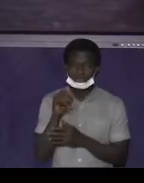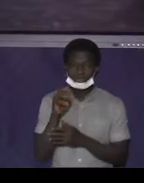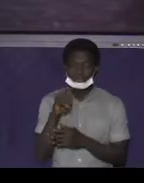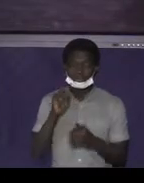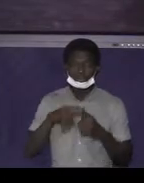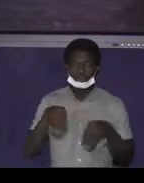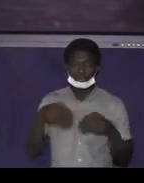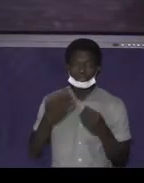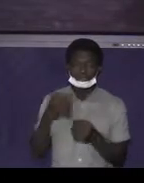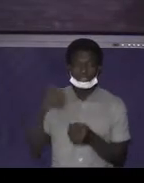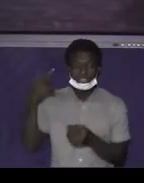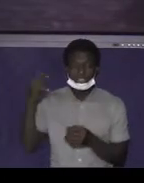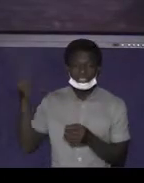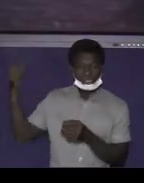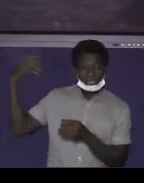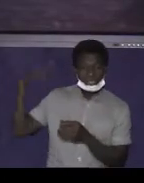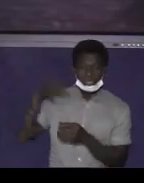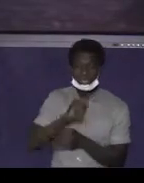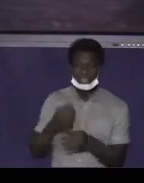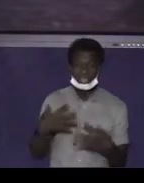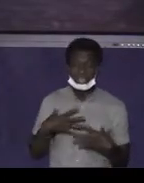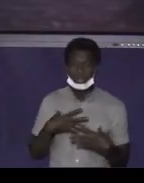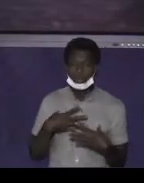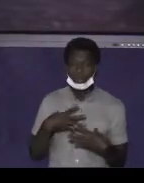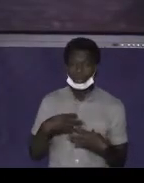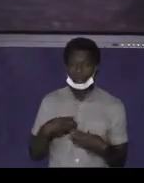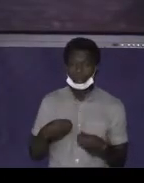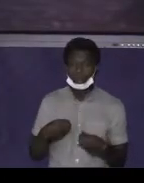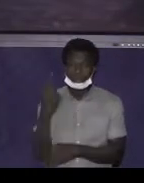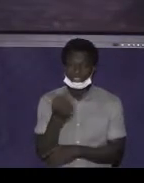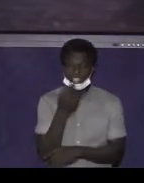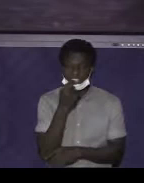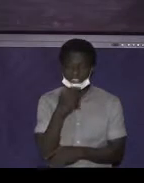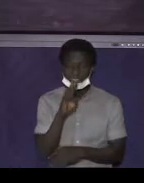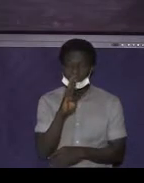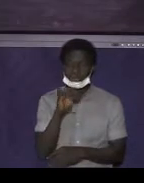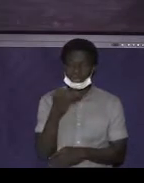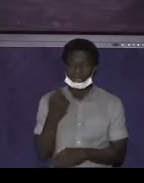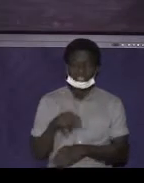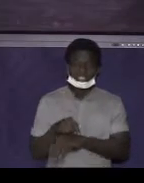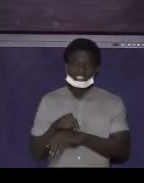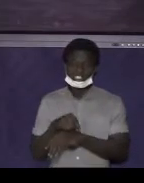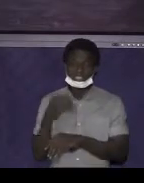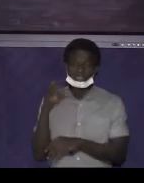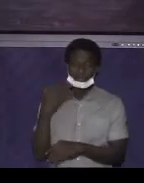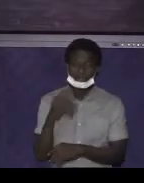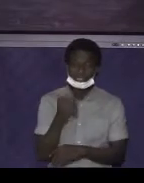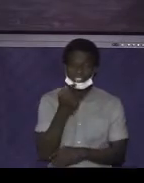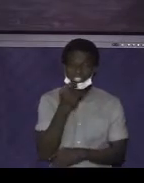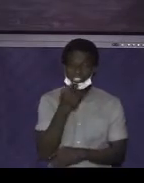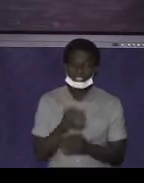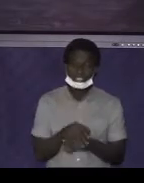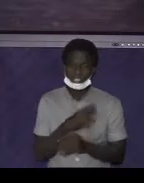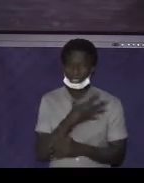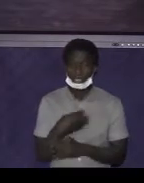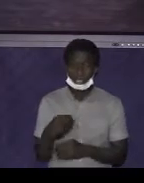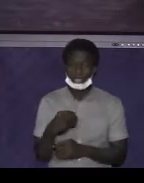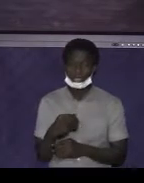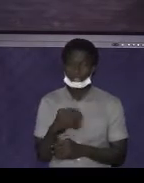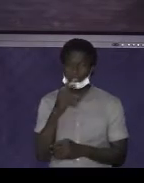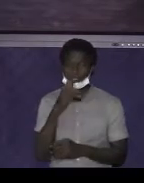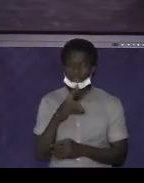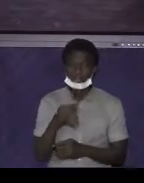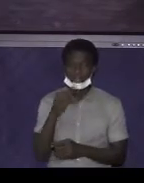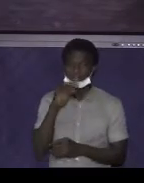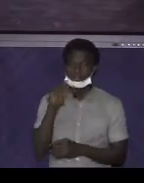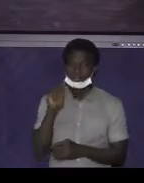green light. A white elephant. By the skin of the teeth. And red